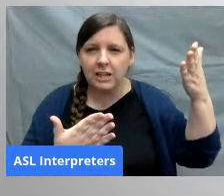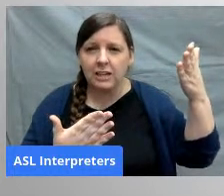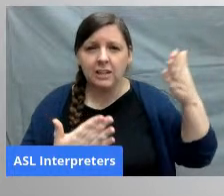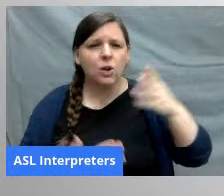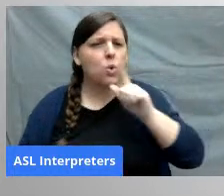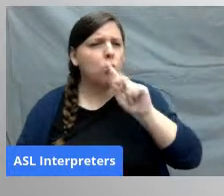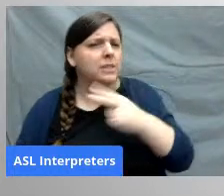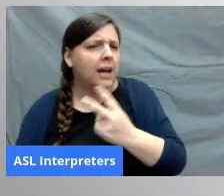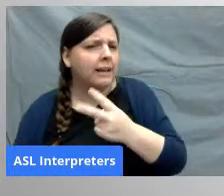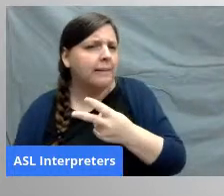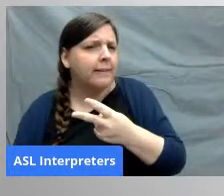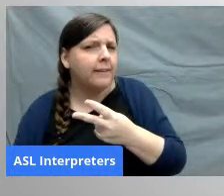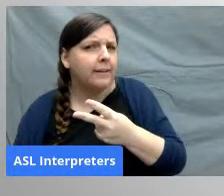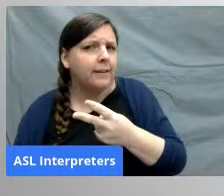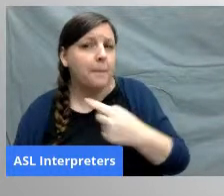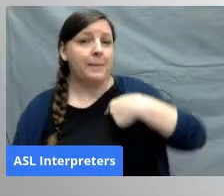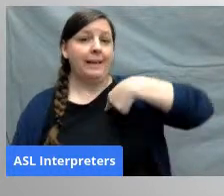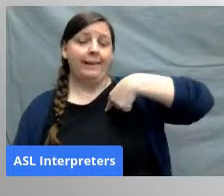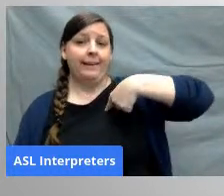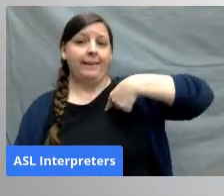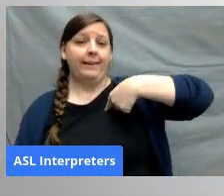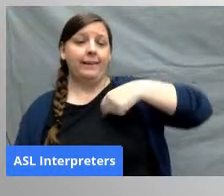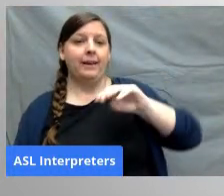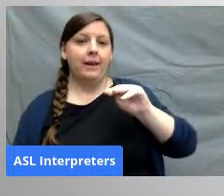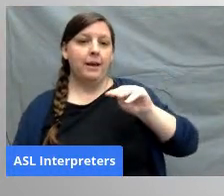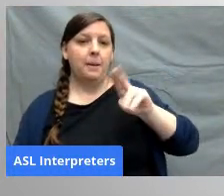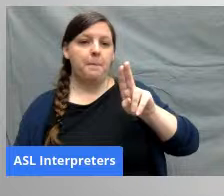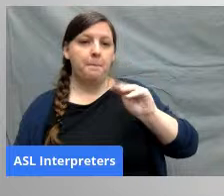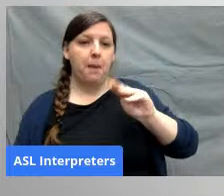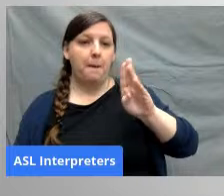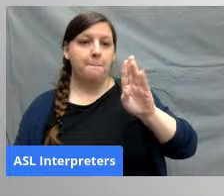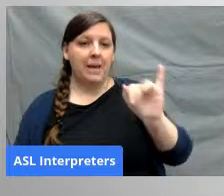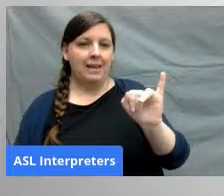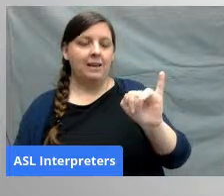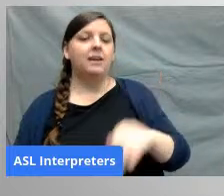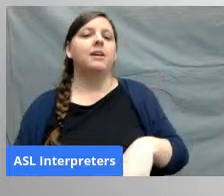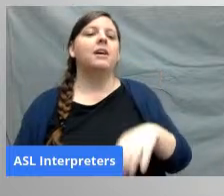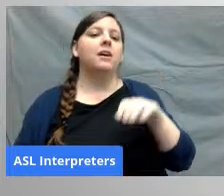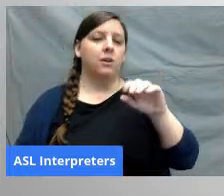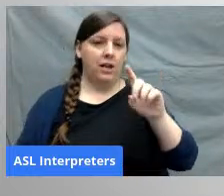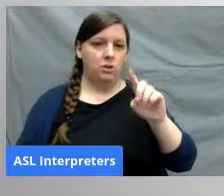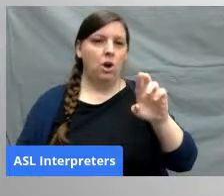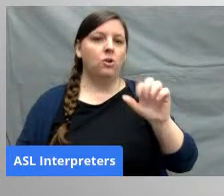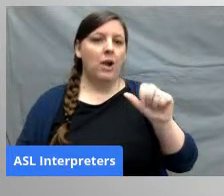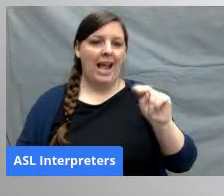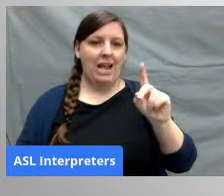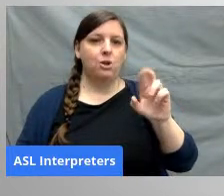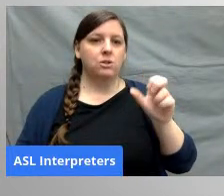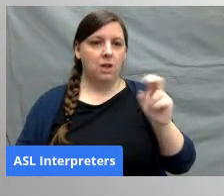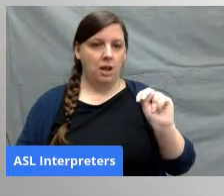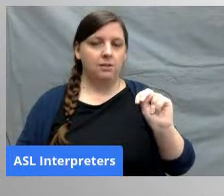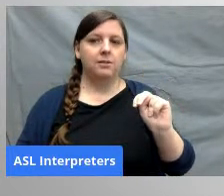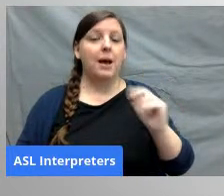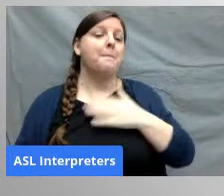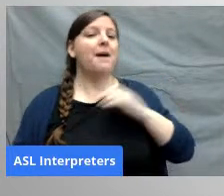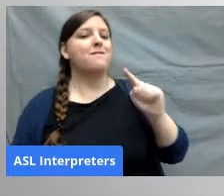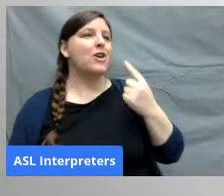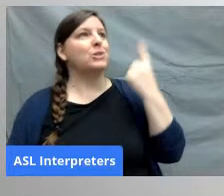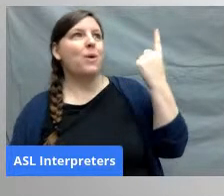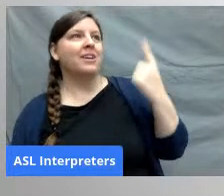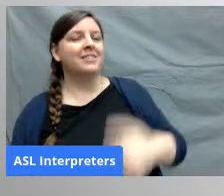second? Me, Mumbies. Okay, Dr. Anderson. All right. My first one.